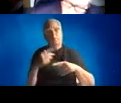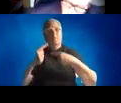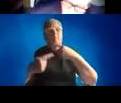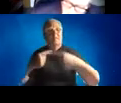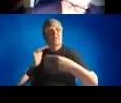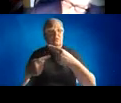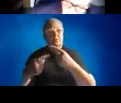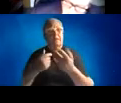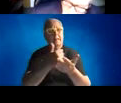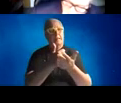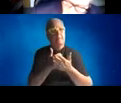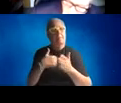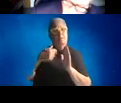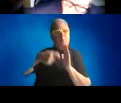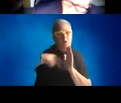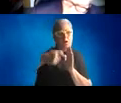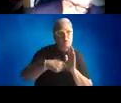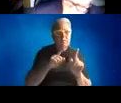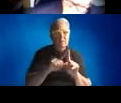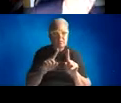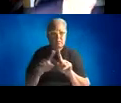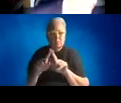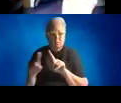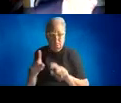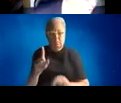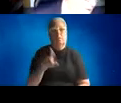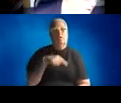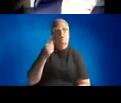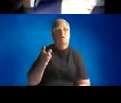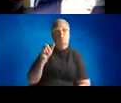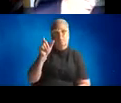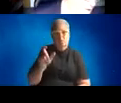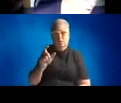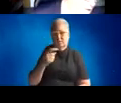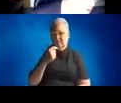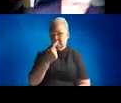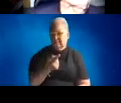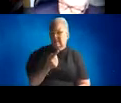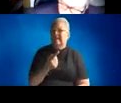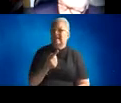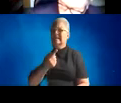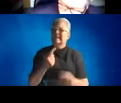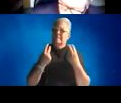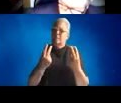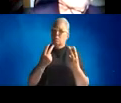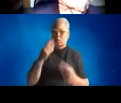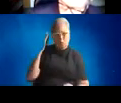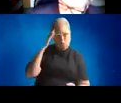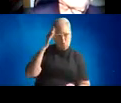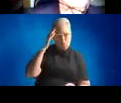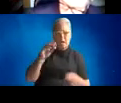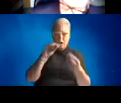Yeah. The Joy Ubong Ni, it is important to know the number as this